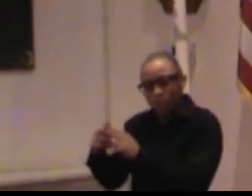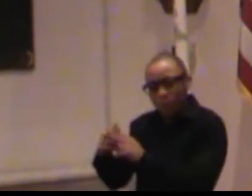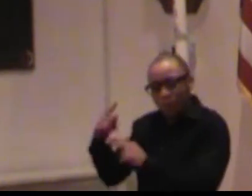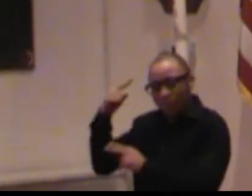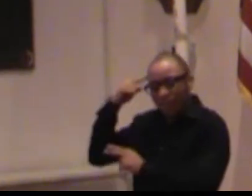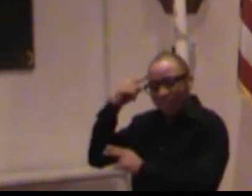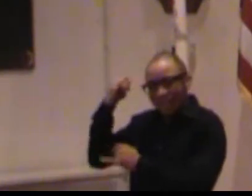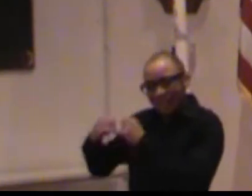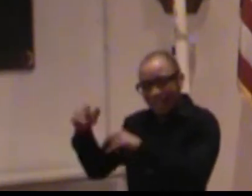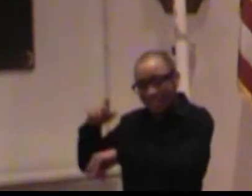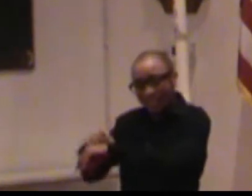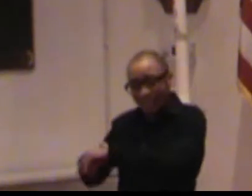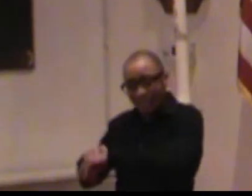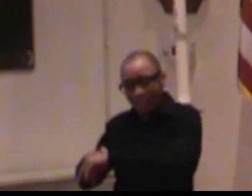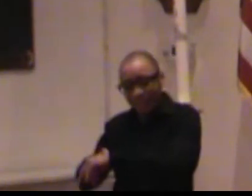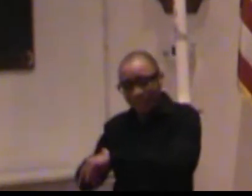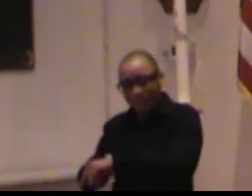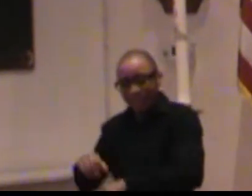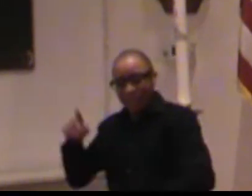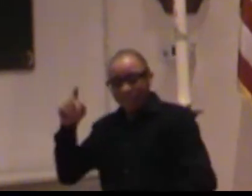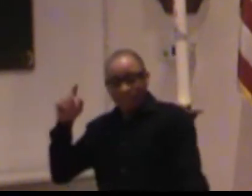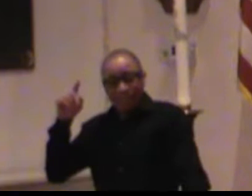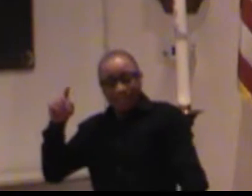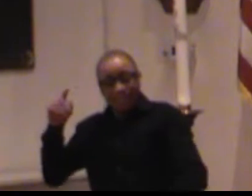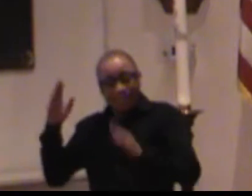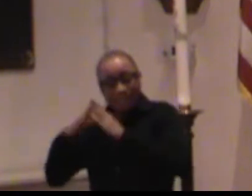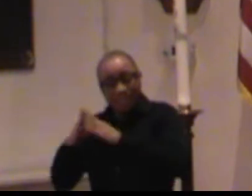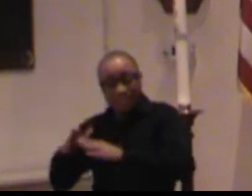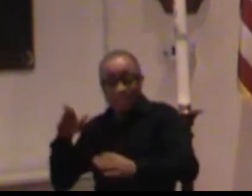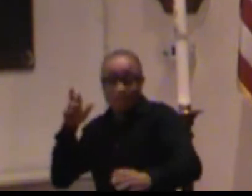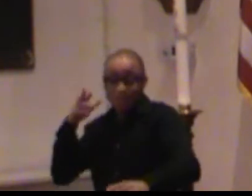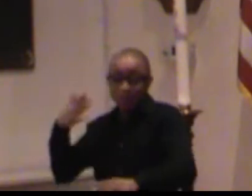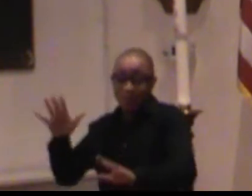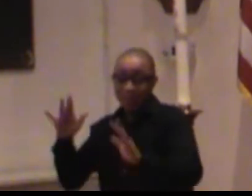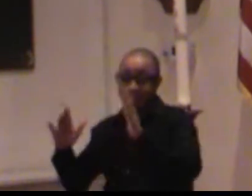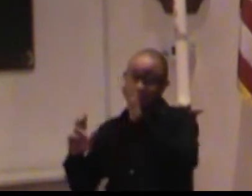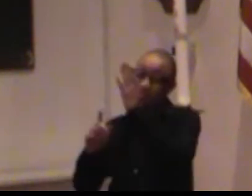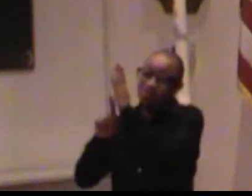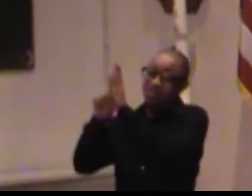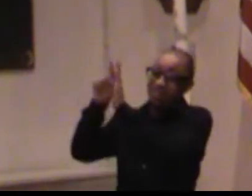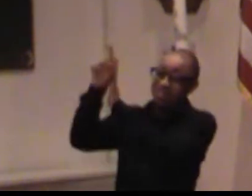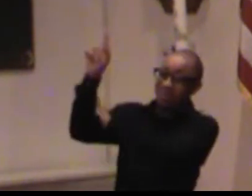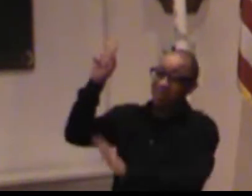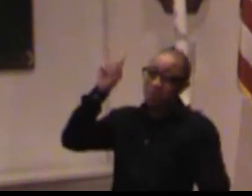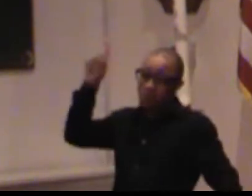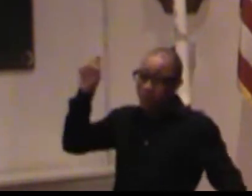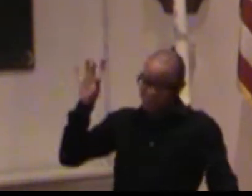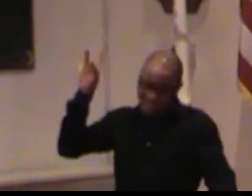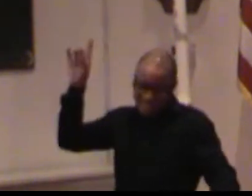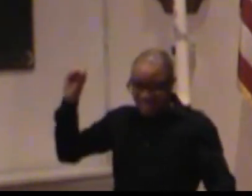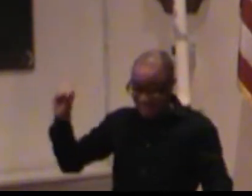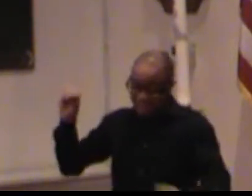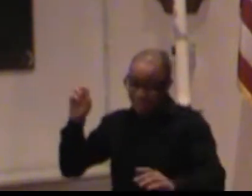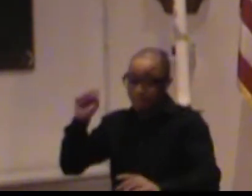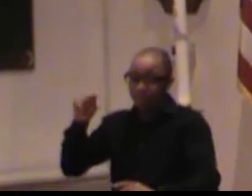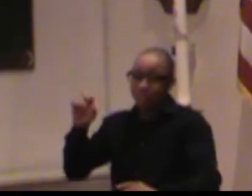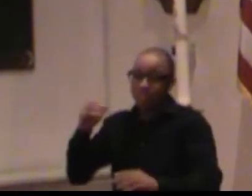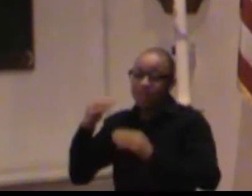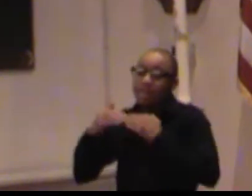the last count, the city had reached at least 284 streets, far exceeding